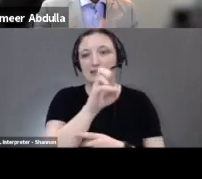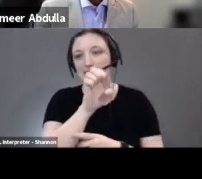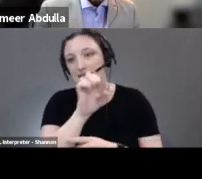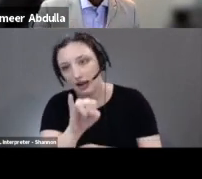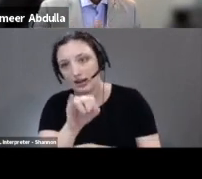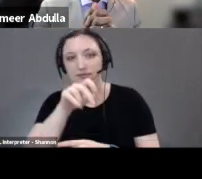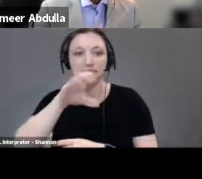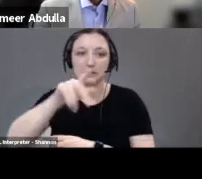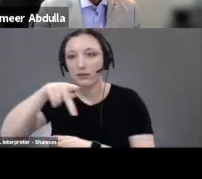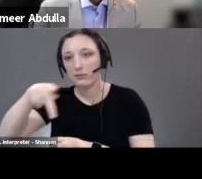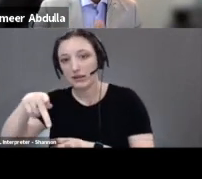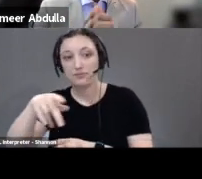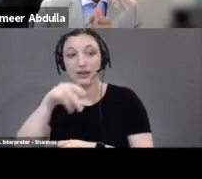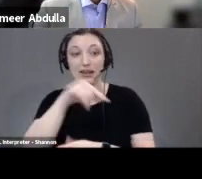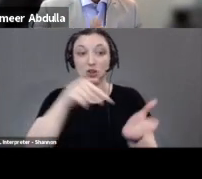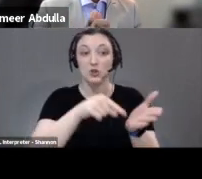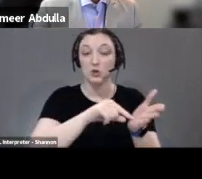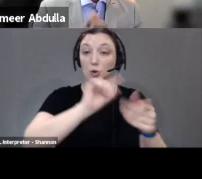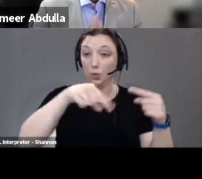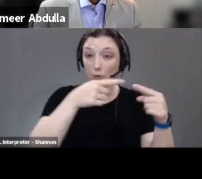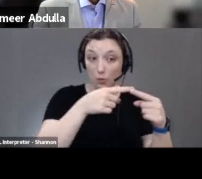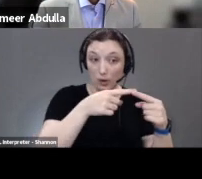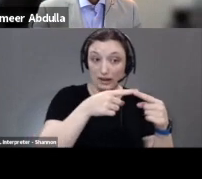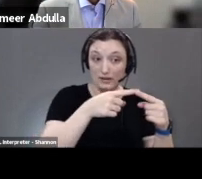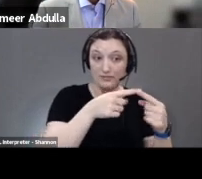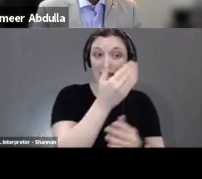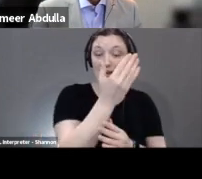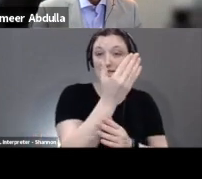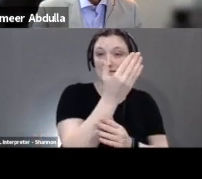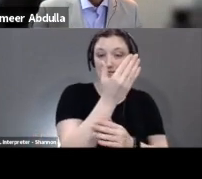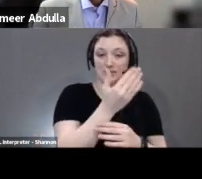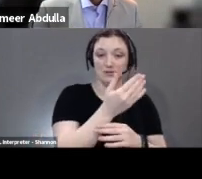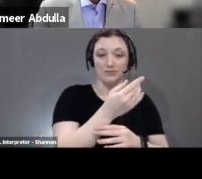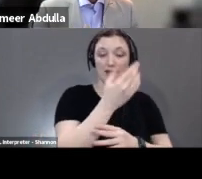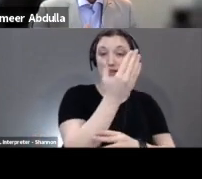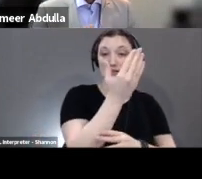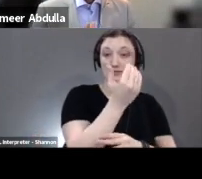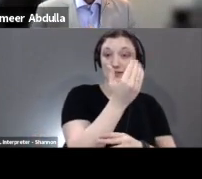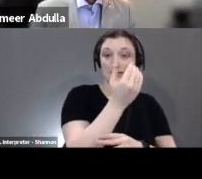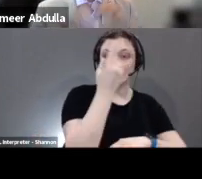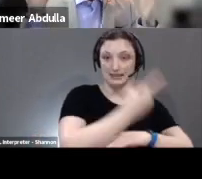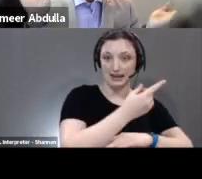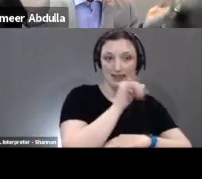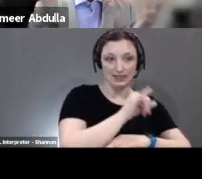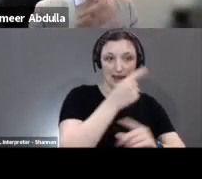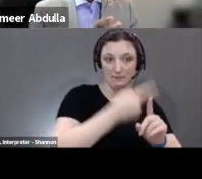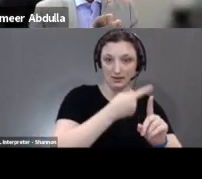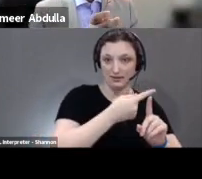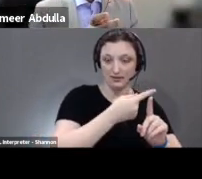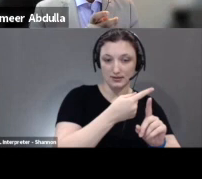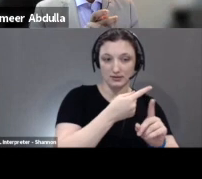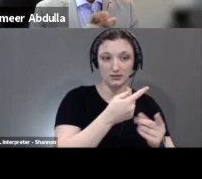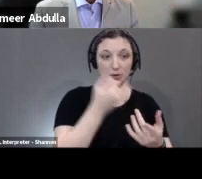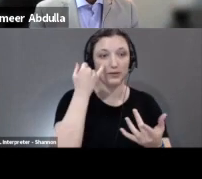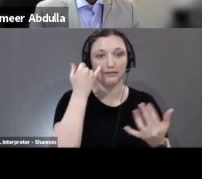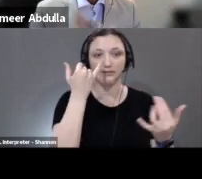the 15th of the month following the month of payment. So for example, if paid a salary today, then